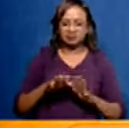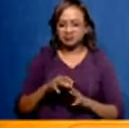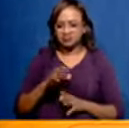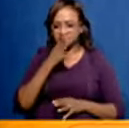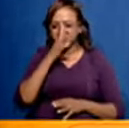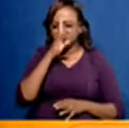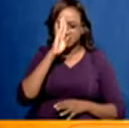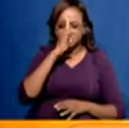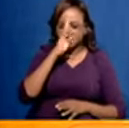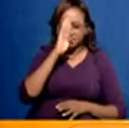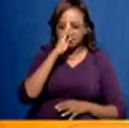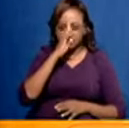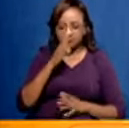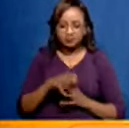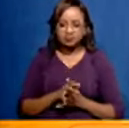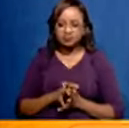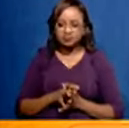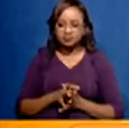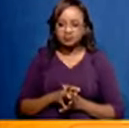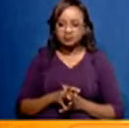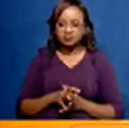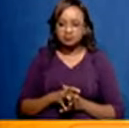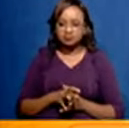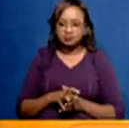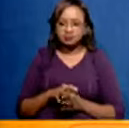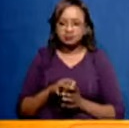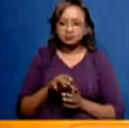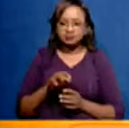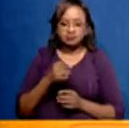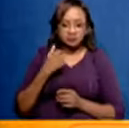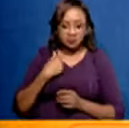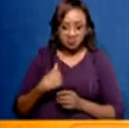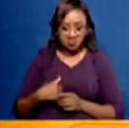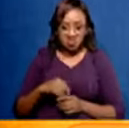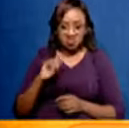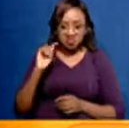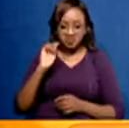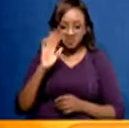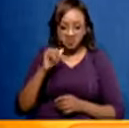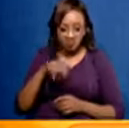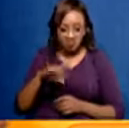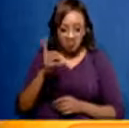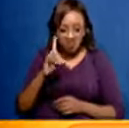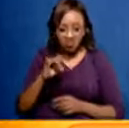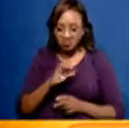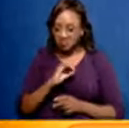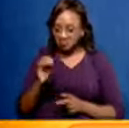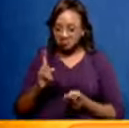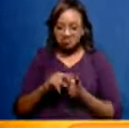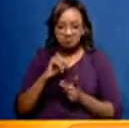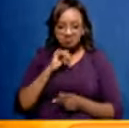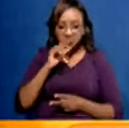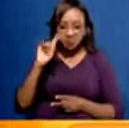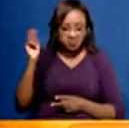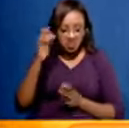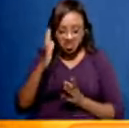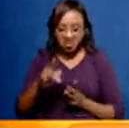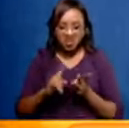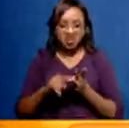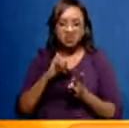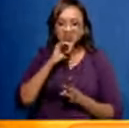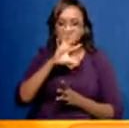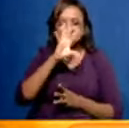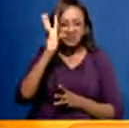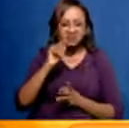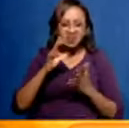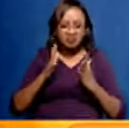I'm not from Nairobi. I'm not even from Kenya. I'm not African. So there's also this perception, what is this